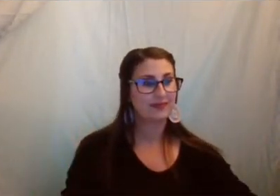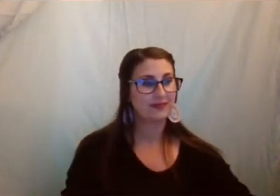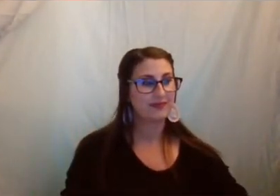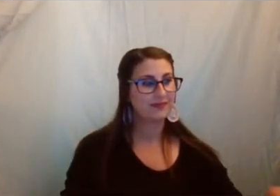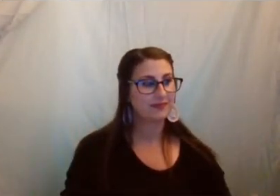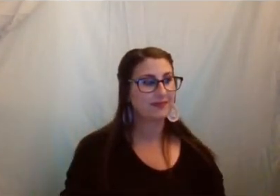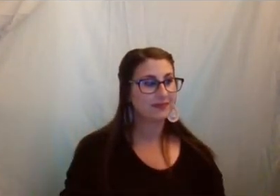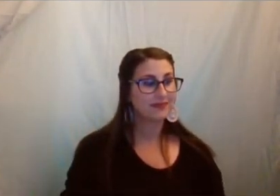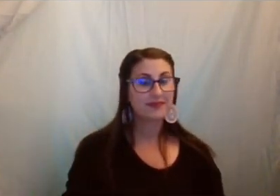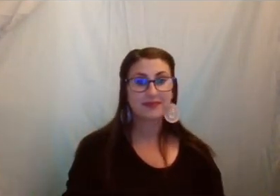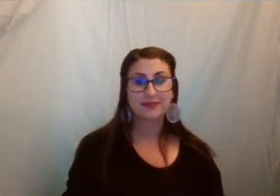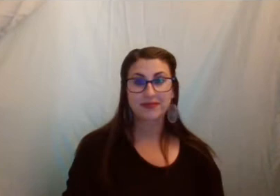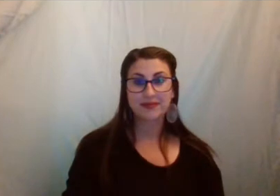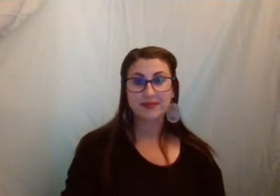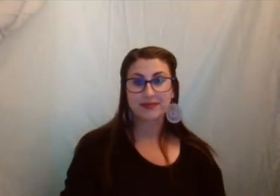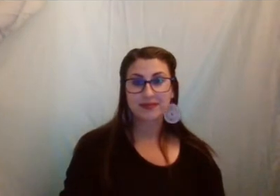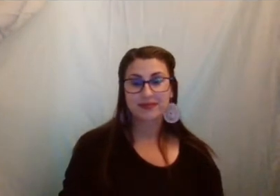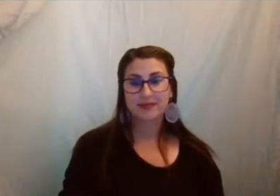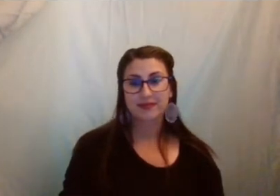Okay.